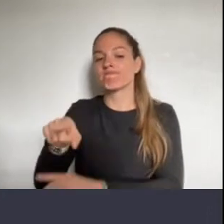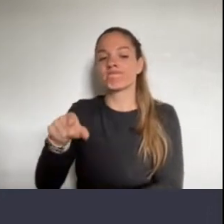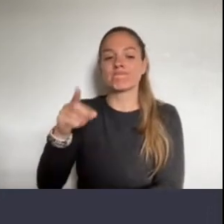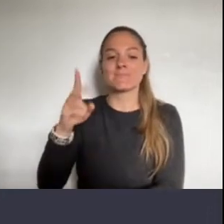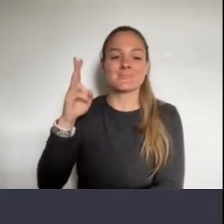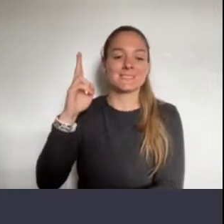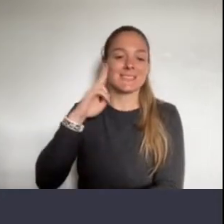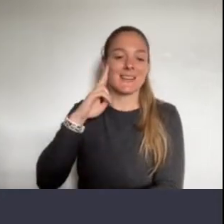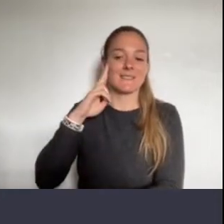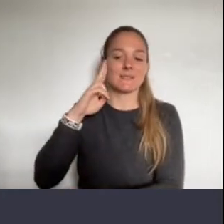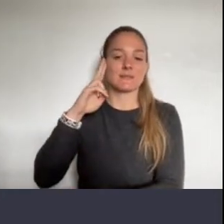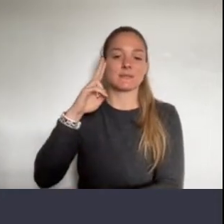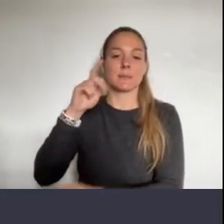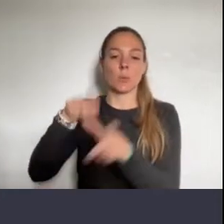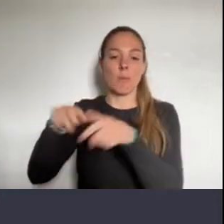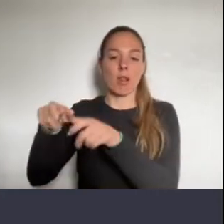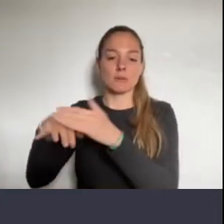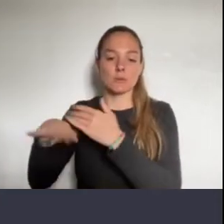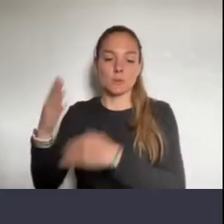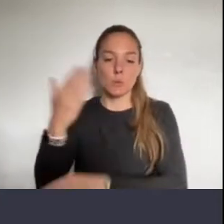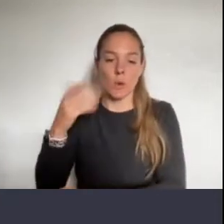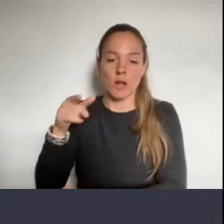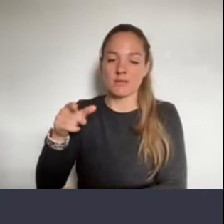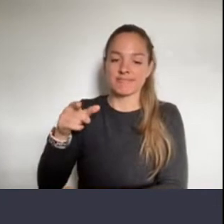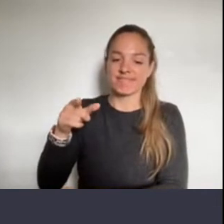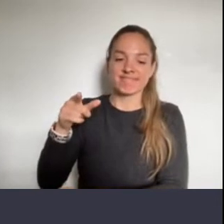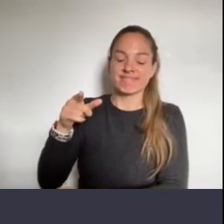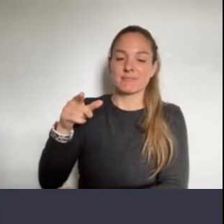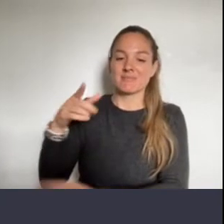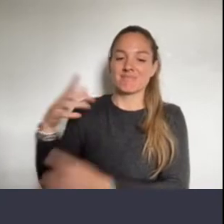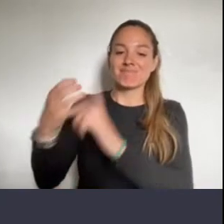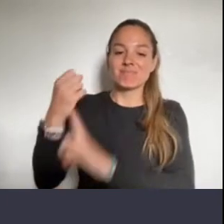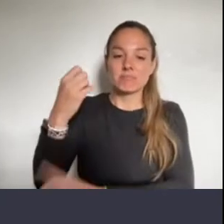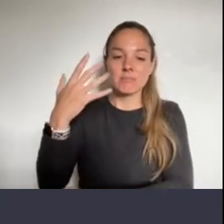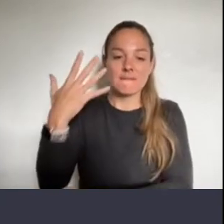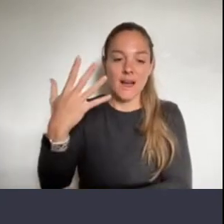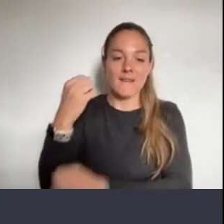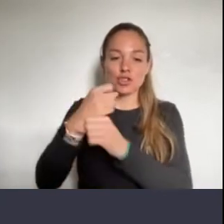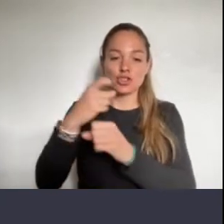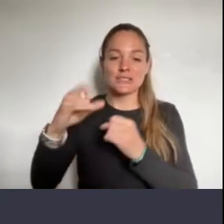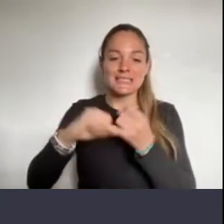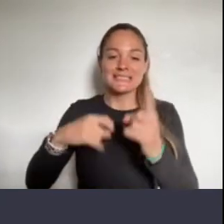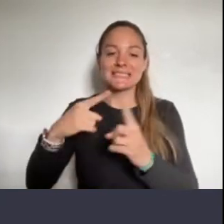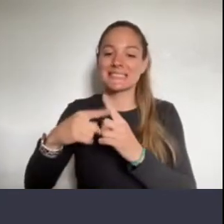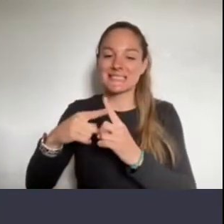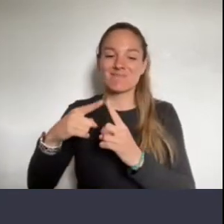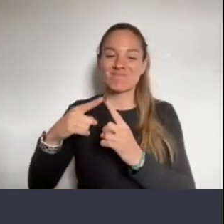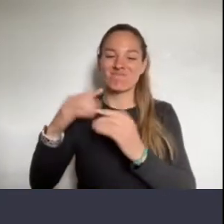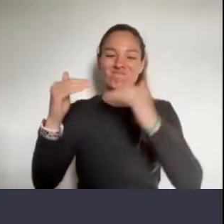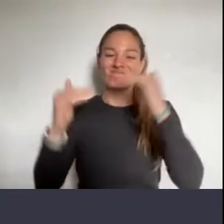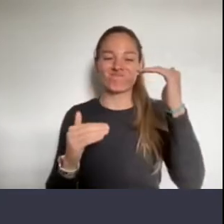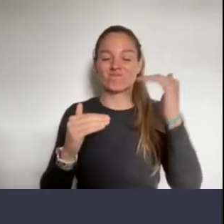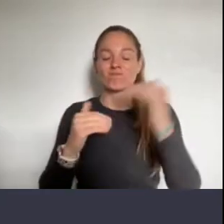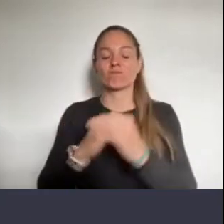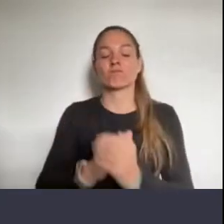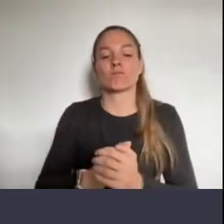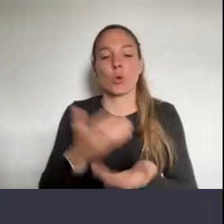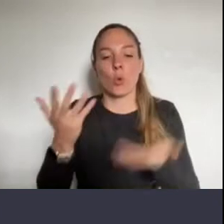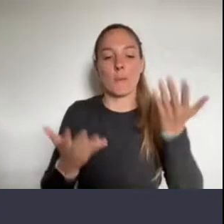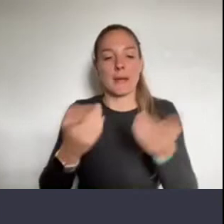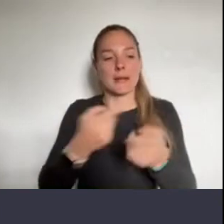are also less likely to achieve 5 GCSEs or similar compared to the general population, which is the